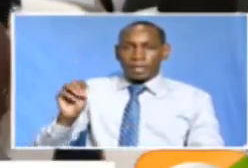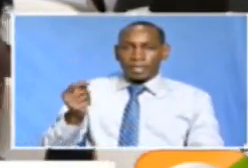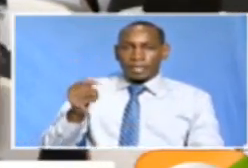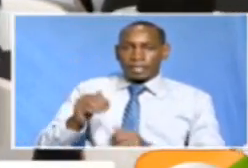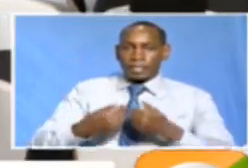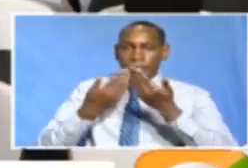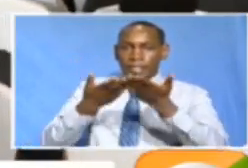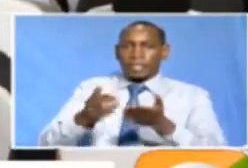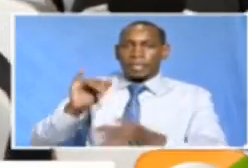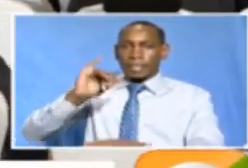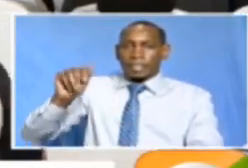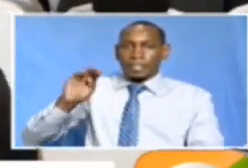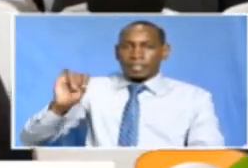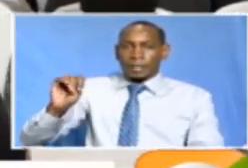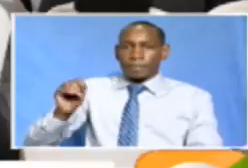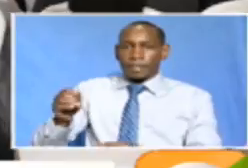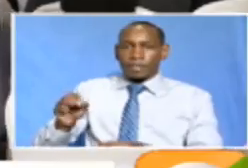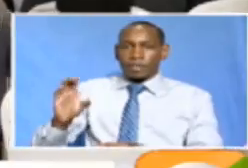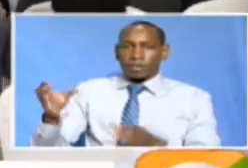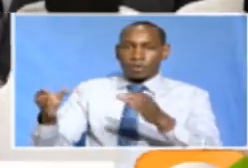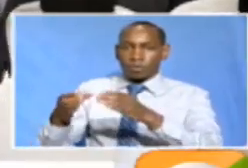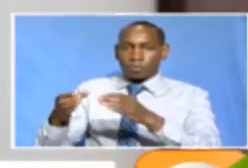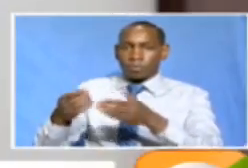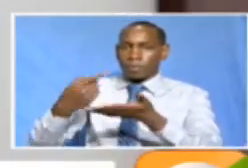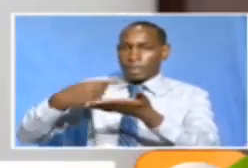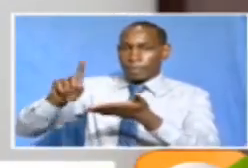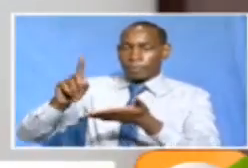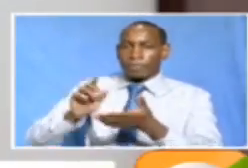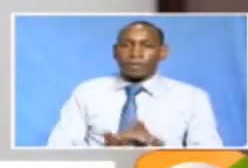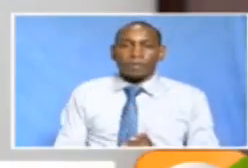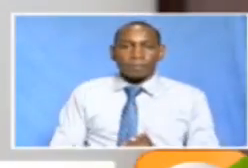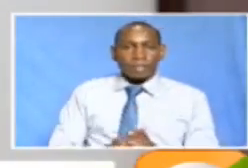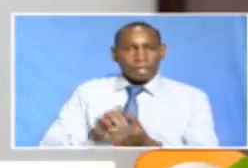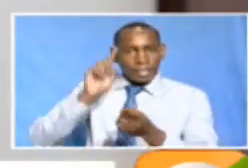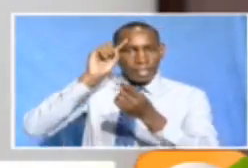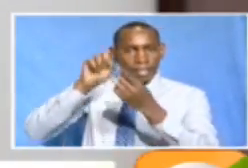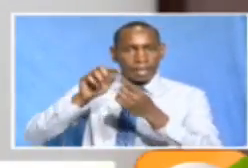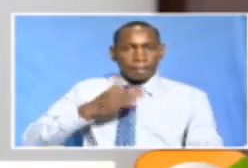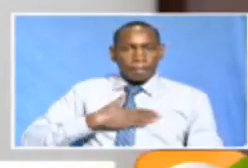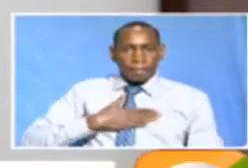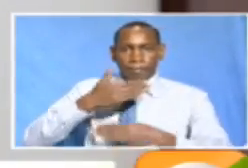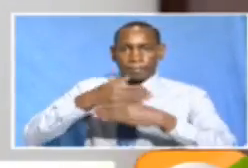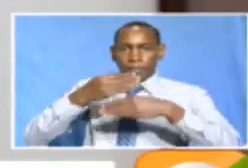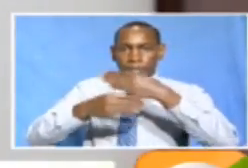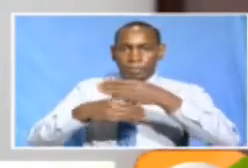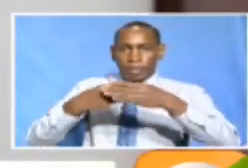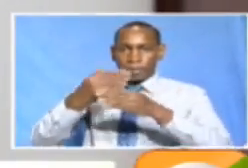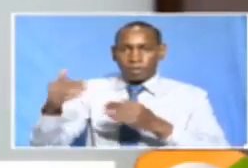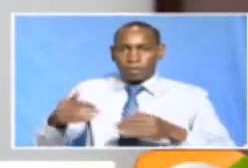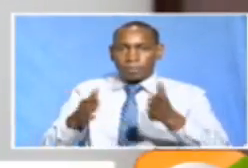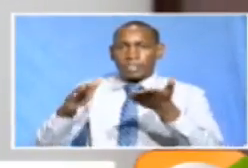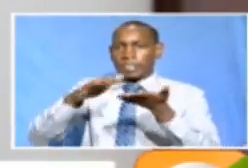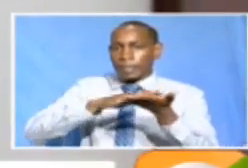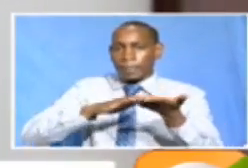to Jamii Bora for buying out goes through. And our intention is to build on that platform to